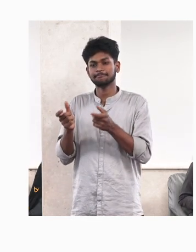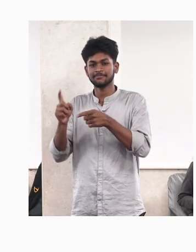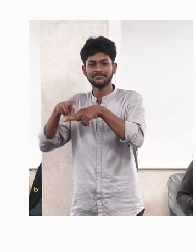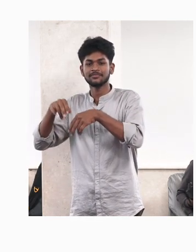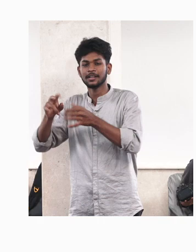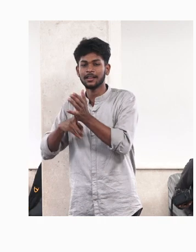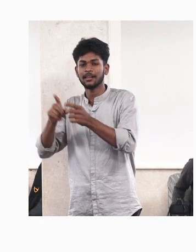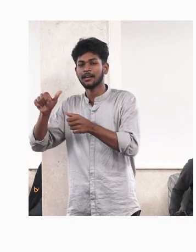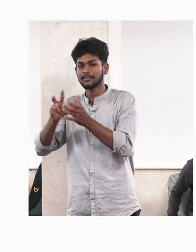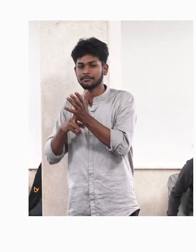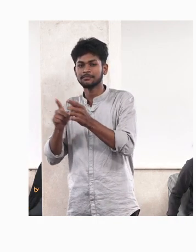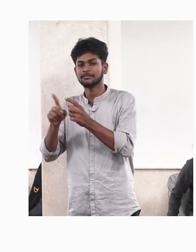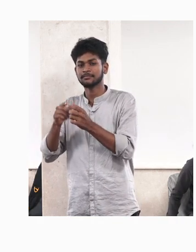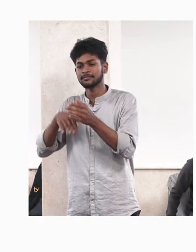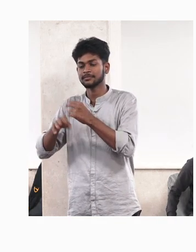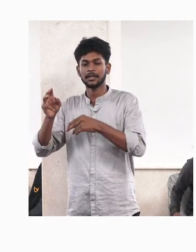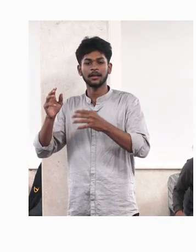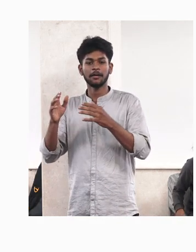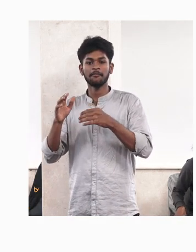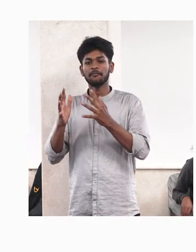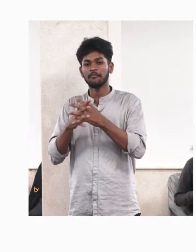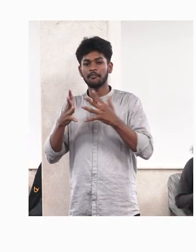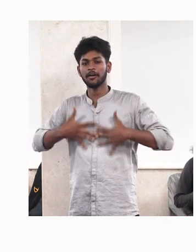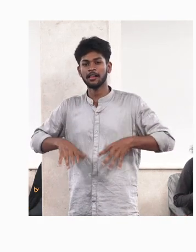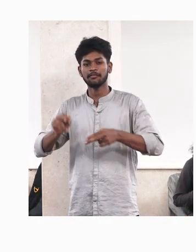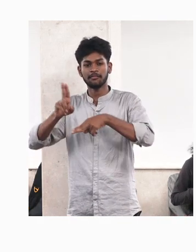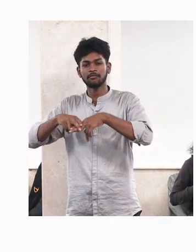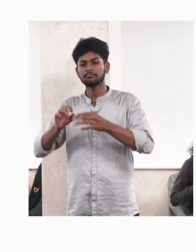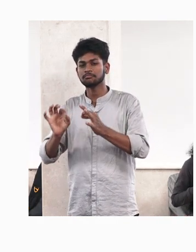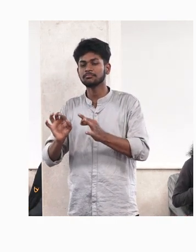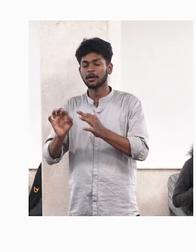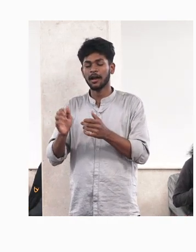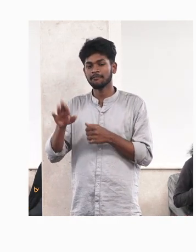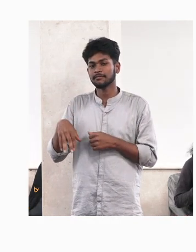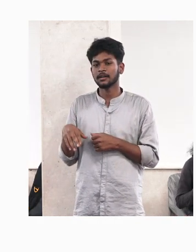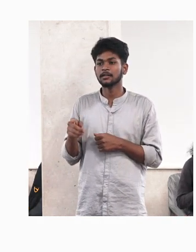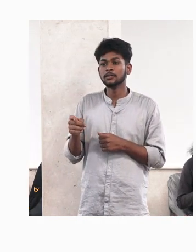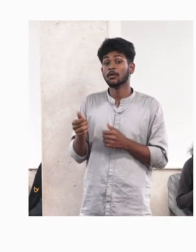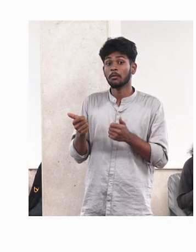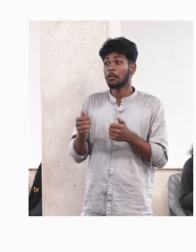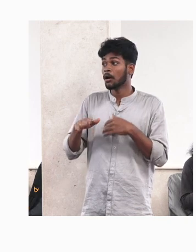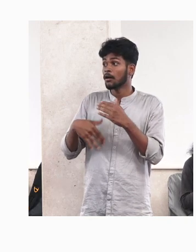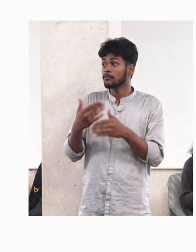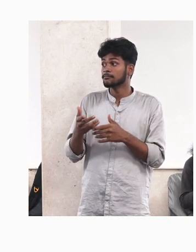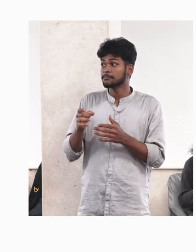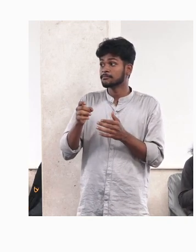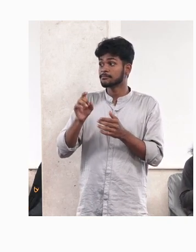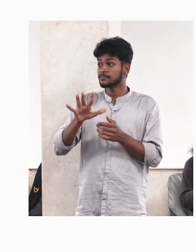they have a very good welfare. Only 50% of chronic problems, and